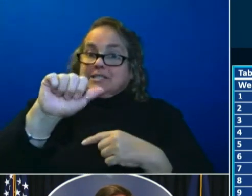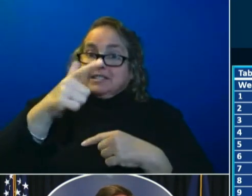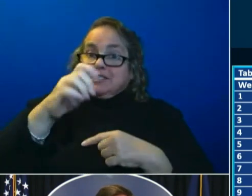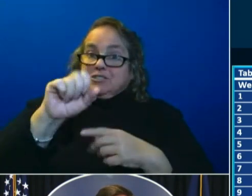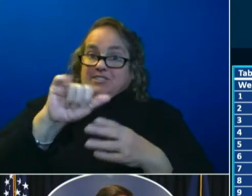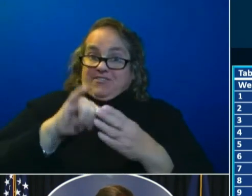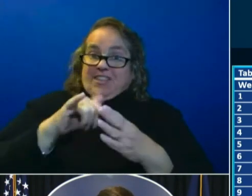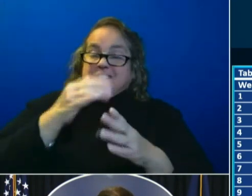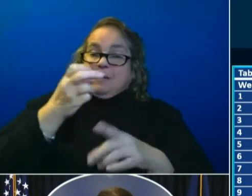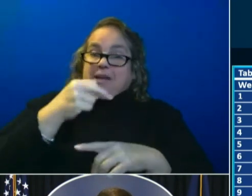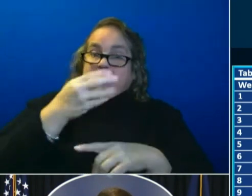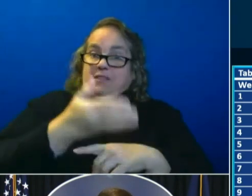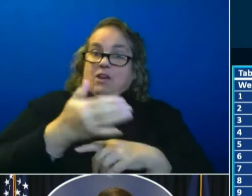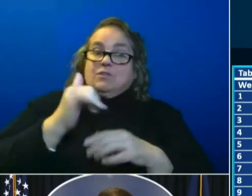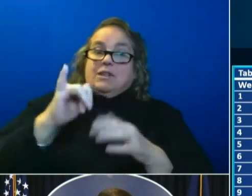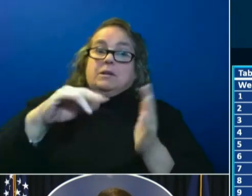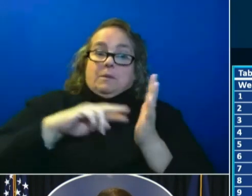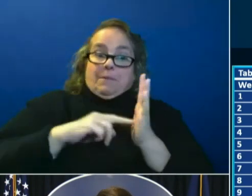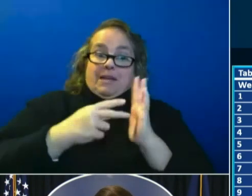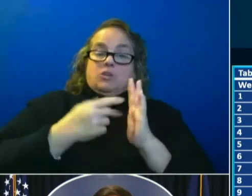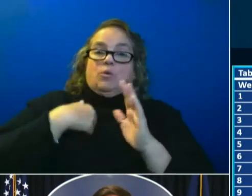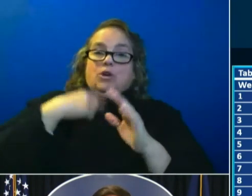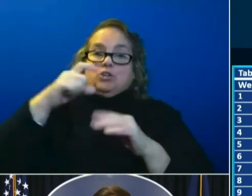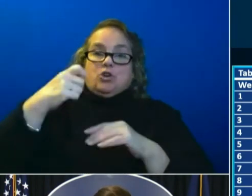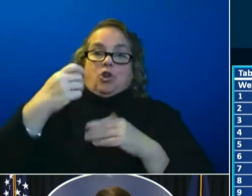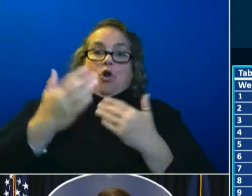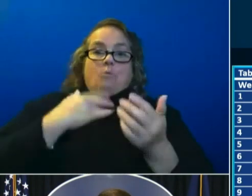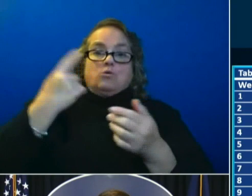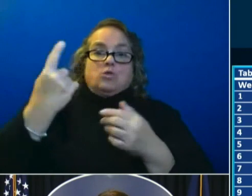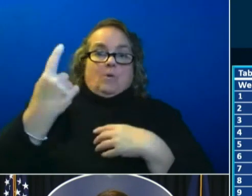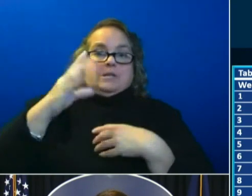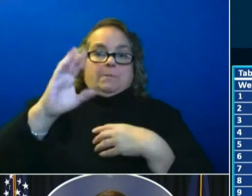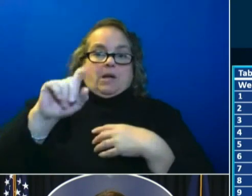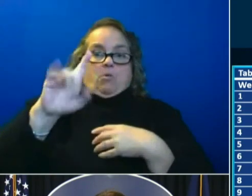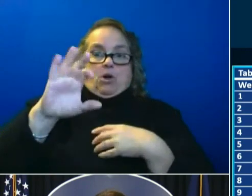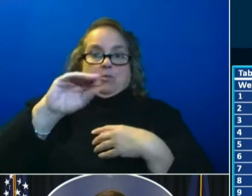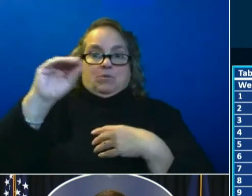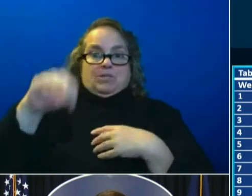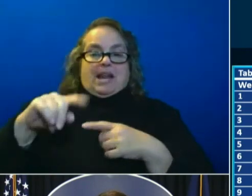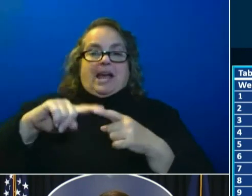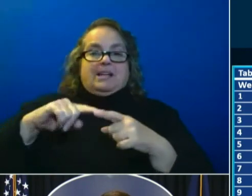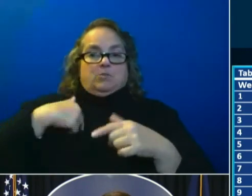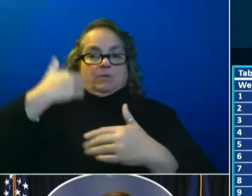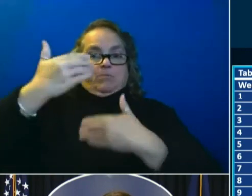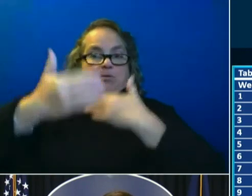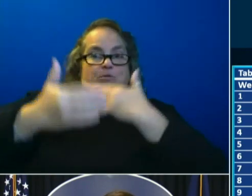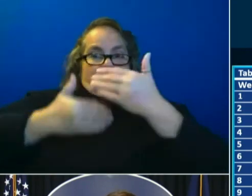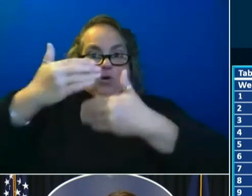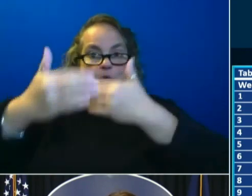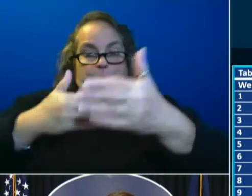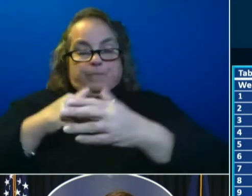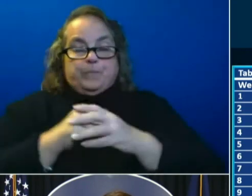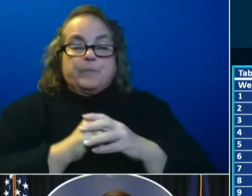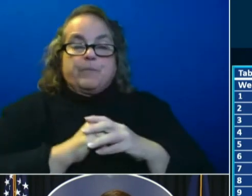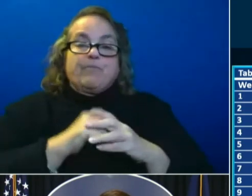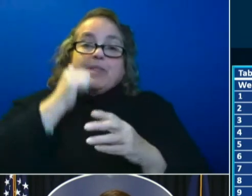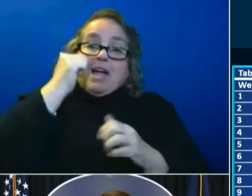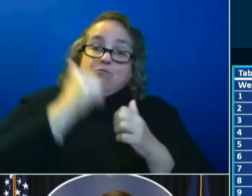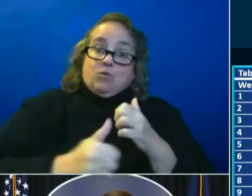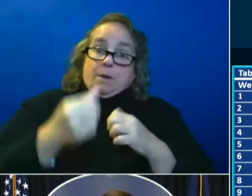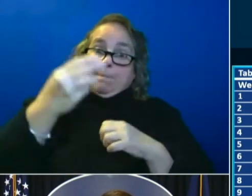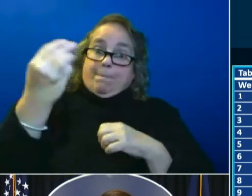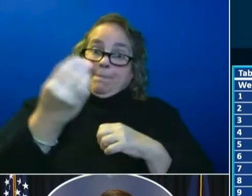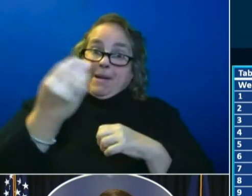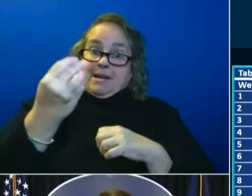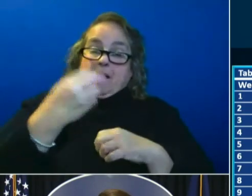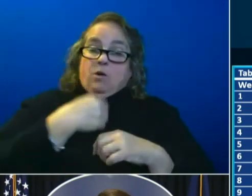be near 100% efficient as we move forward. Every Monday, we look at